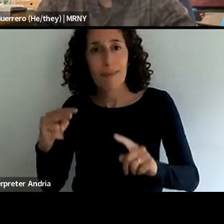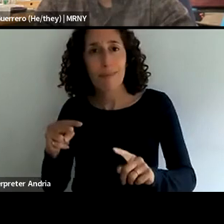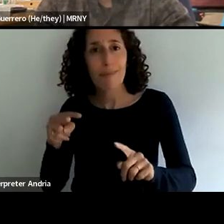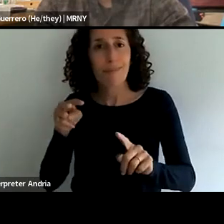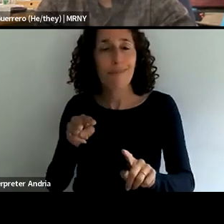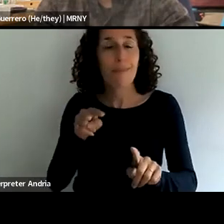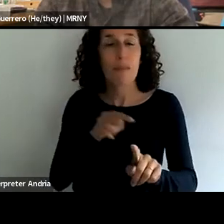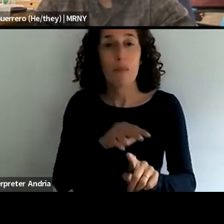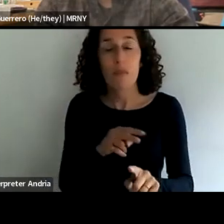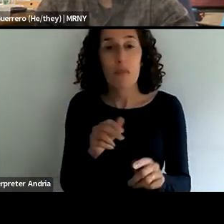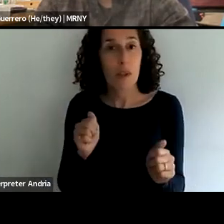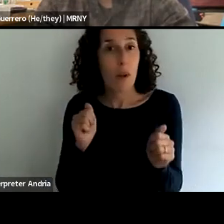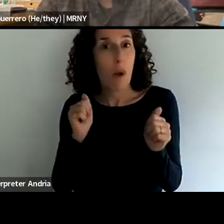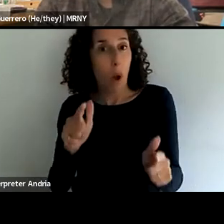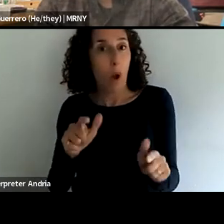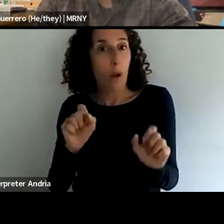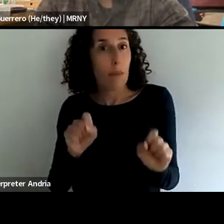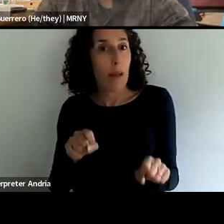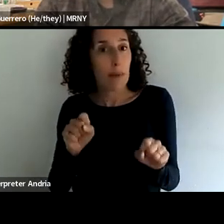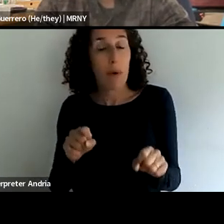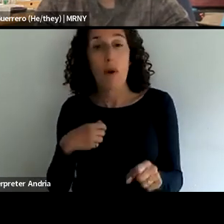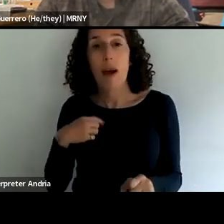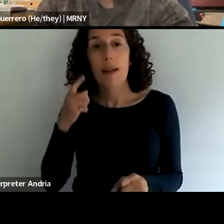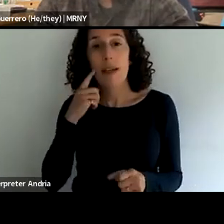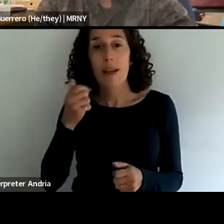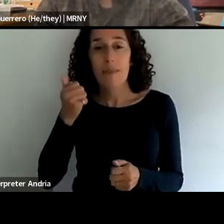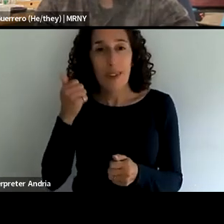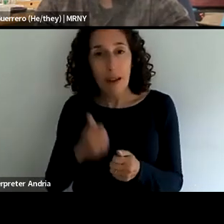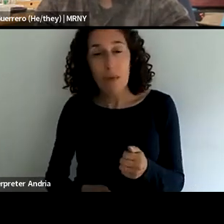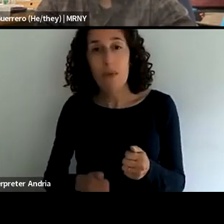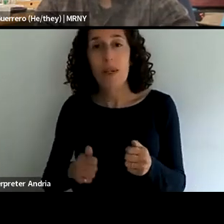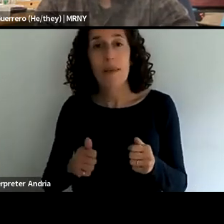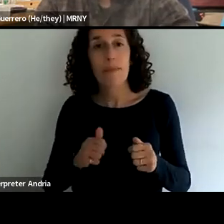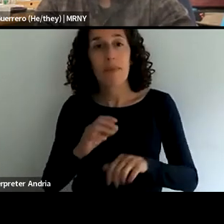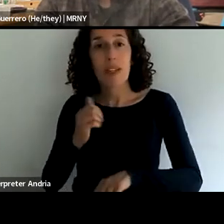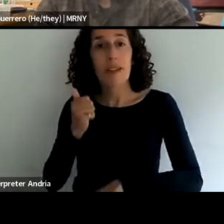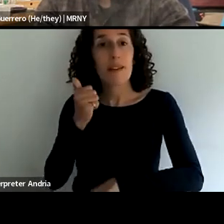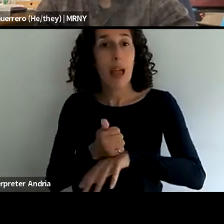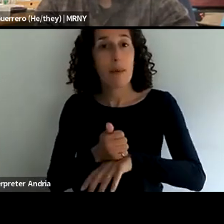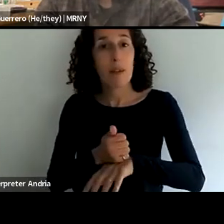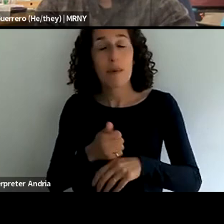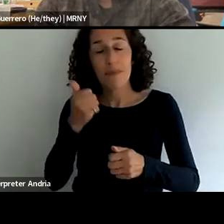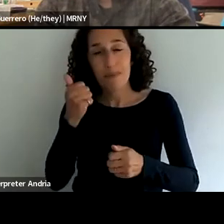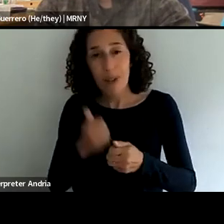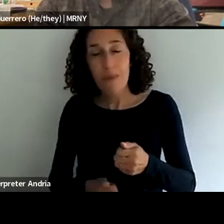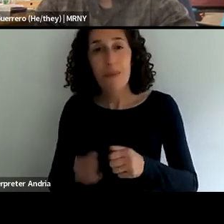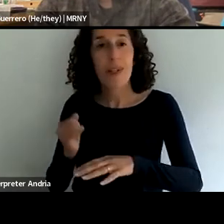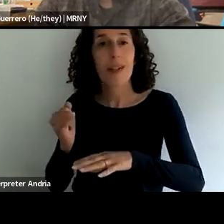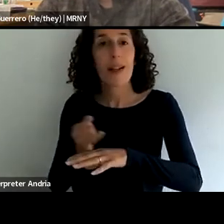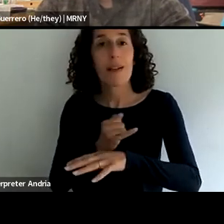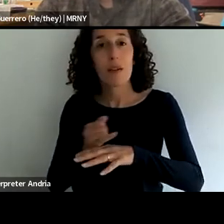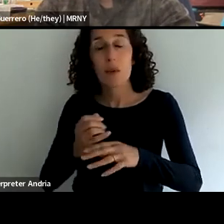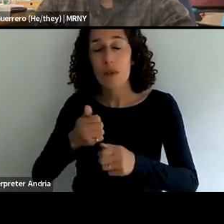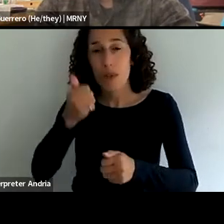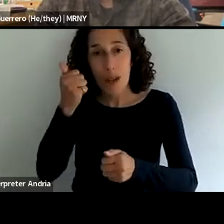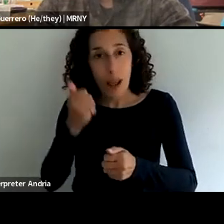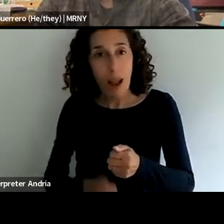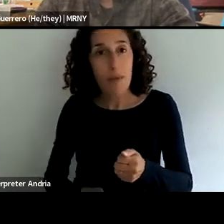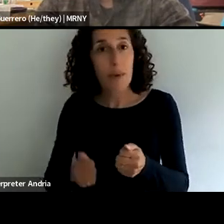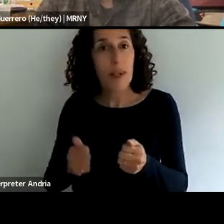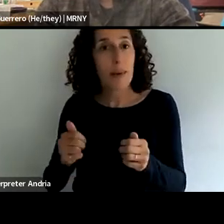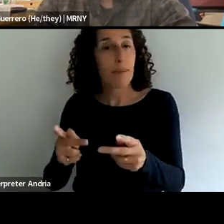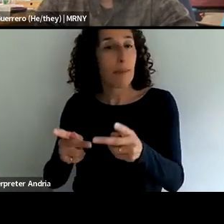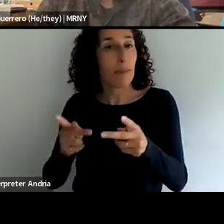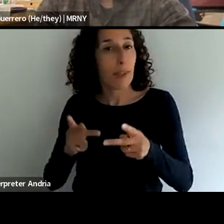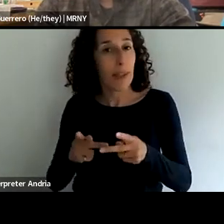is literally every institution in this country, in the global north, or whatever you want to call this white